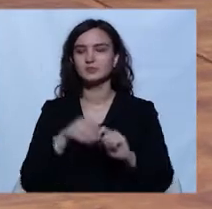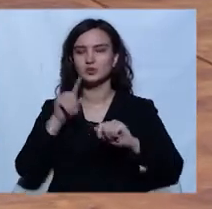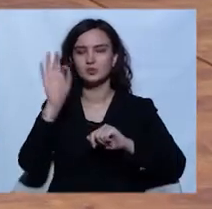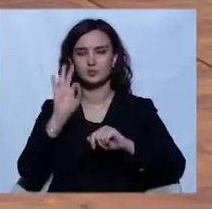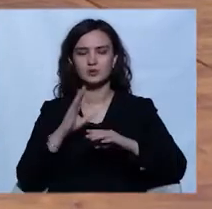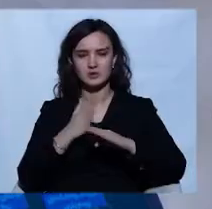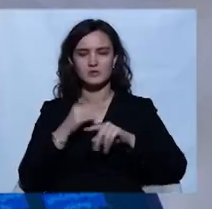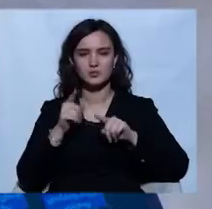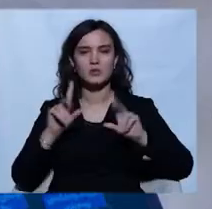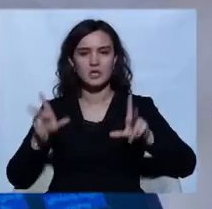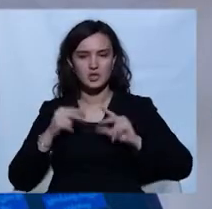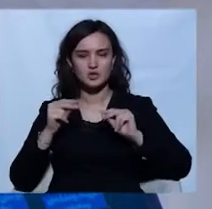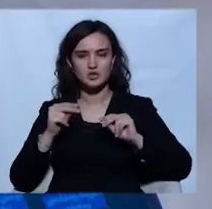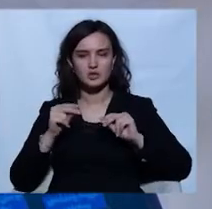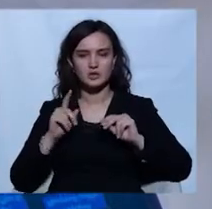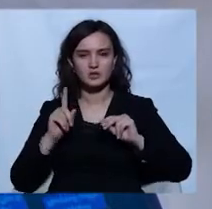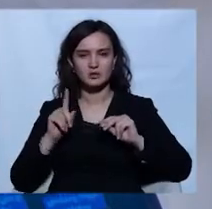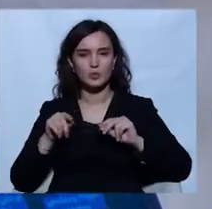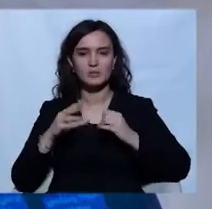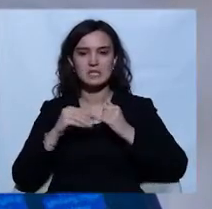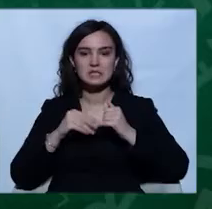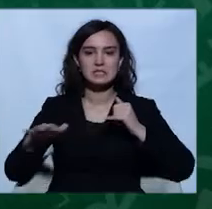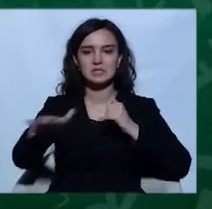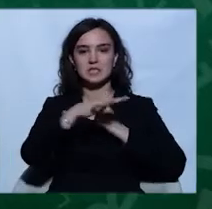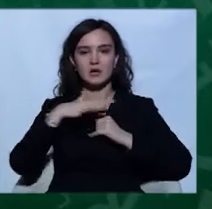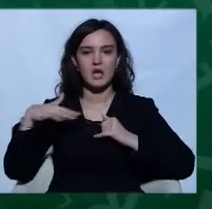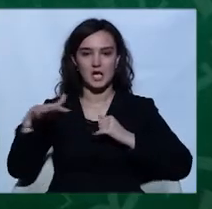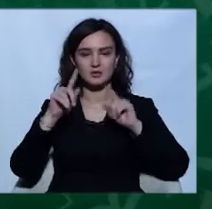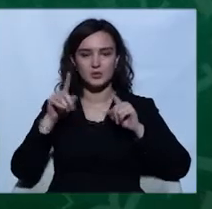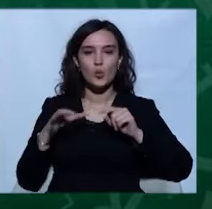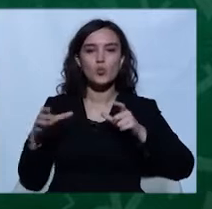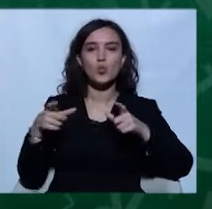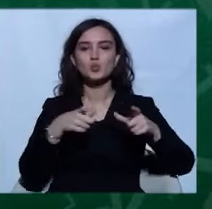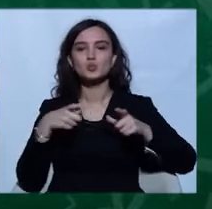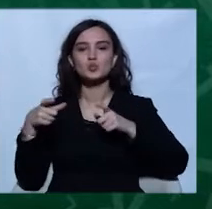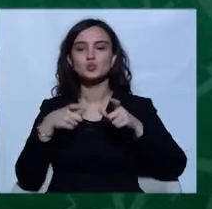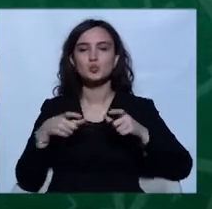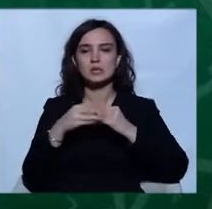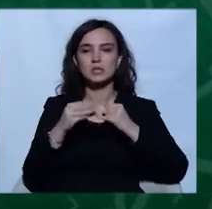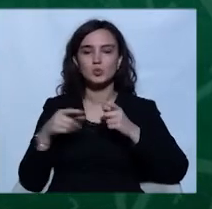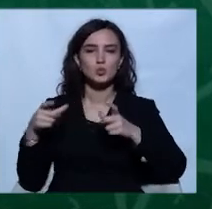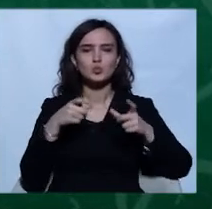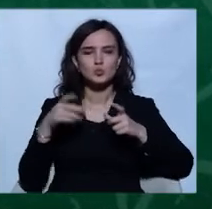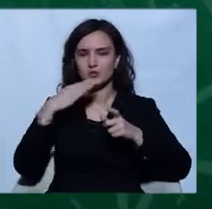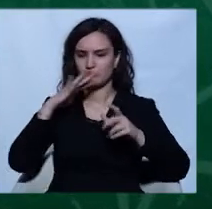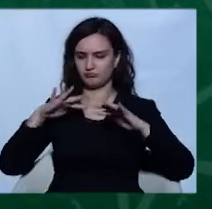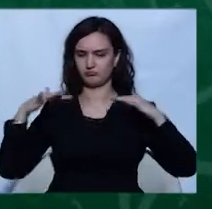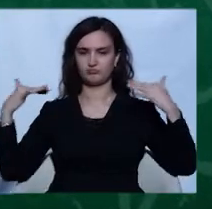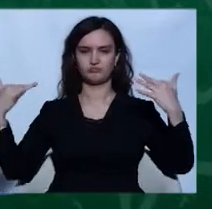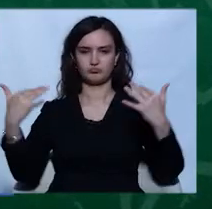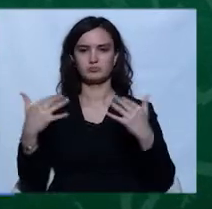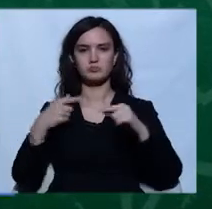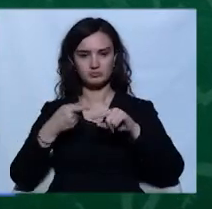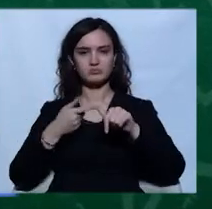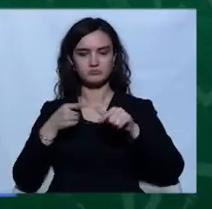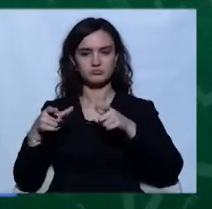to be rescued from a deserted island. It's an island. An island is a place surrounded by water. A deserted